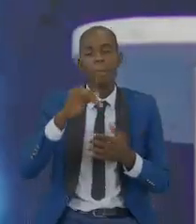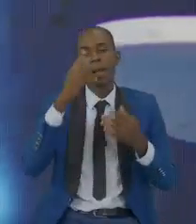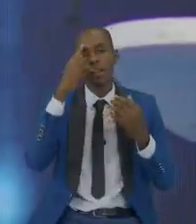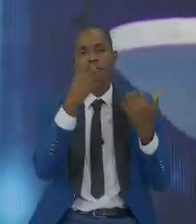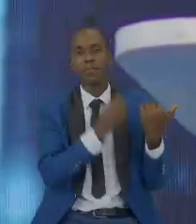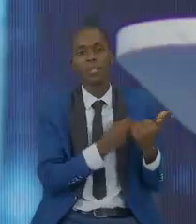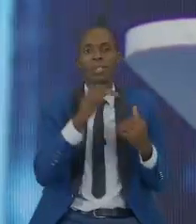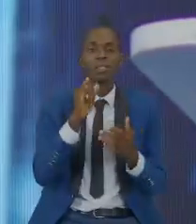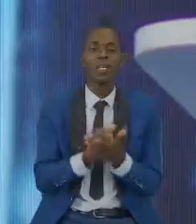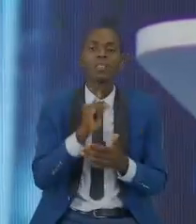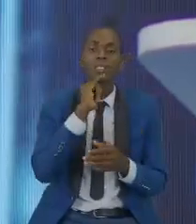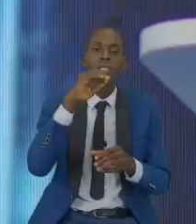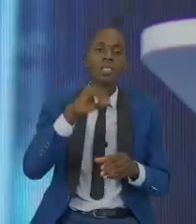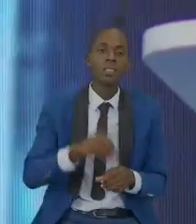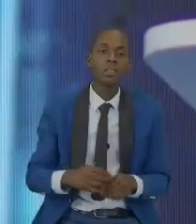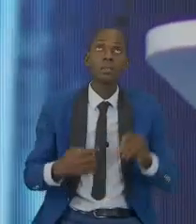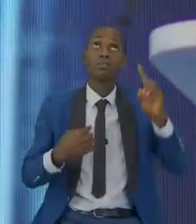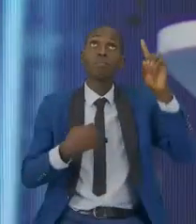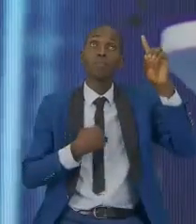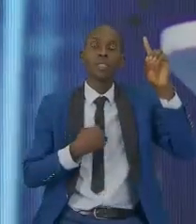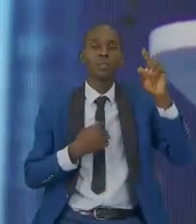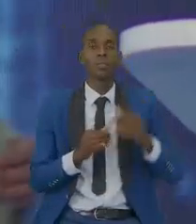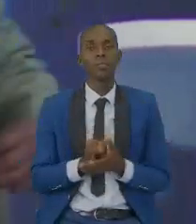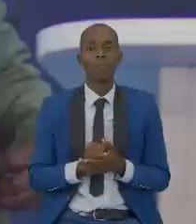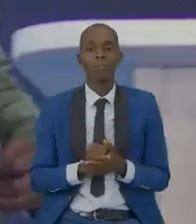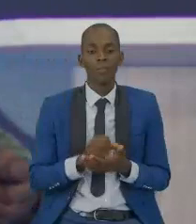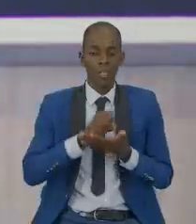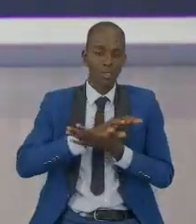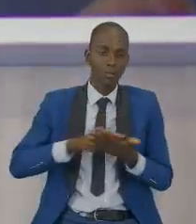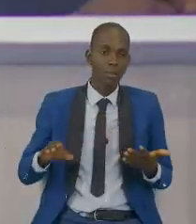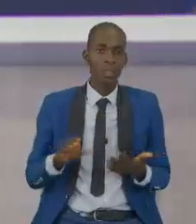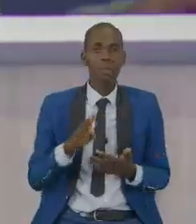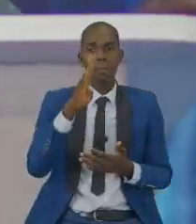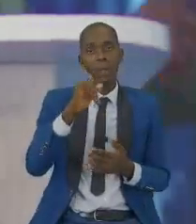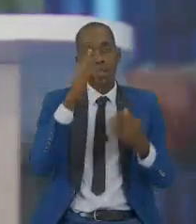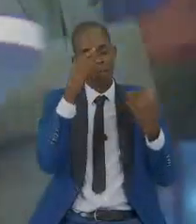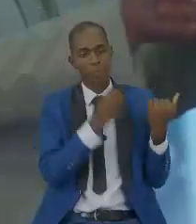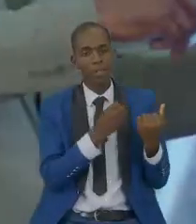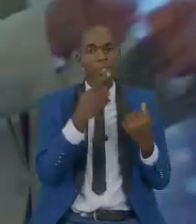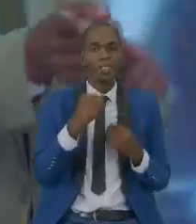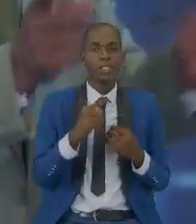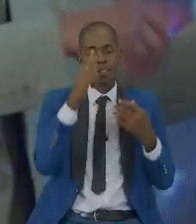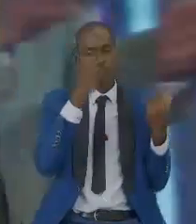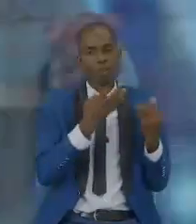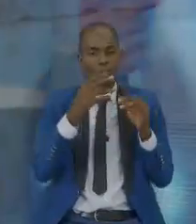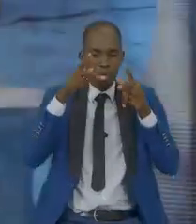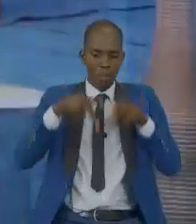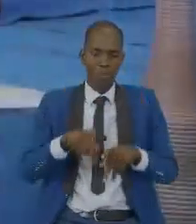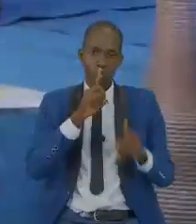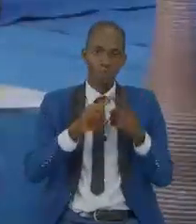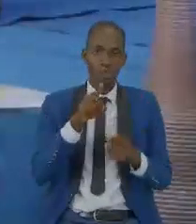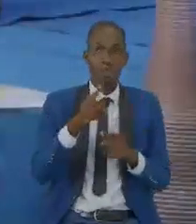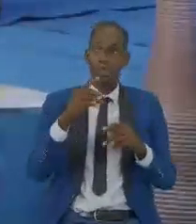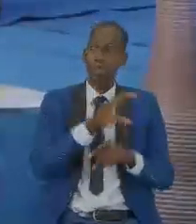faith that is in Christ. Sanctified by faith, the faith of the person talking to him. Christ was talking